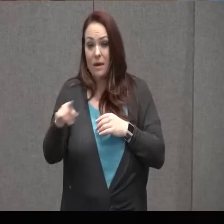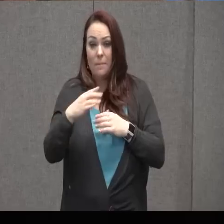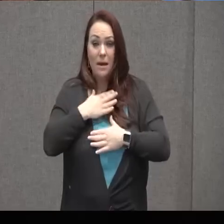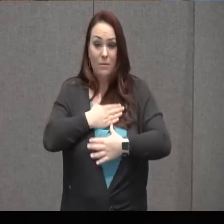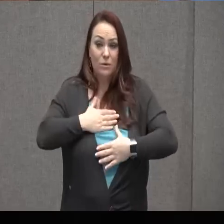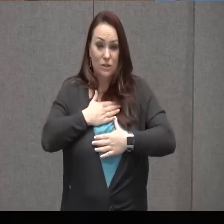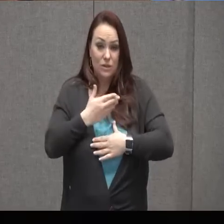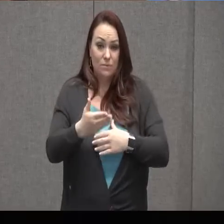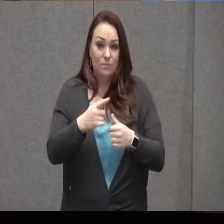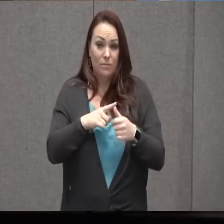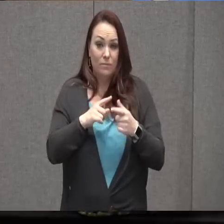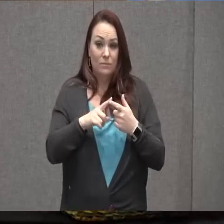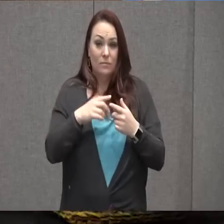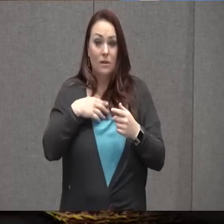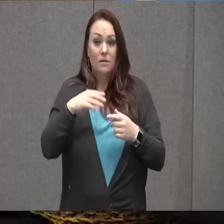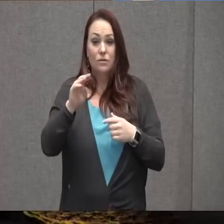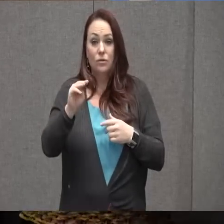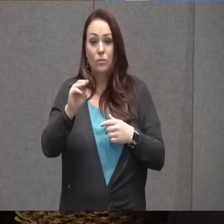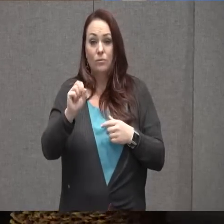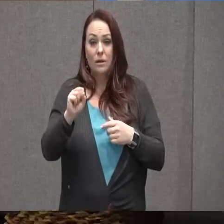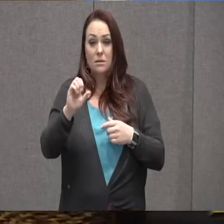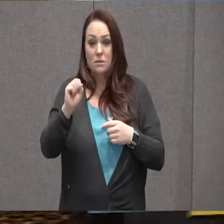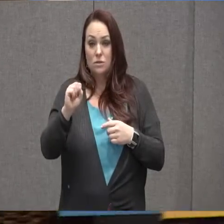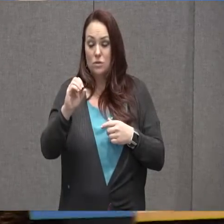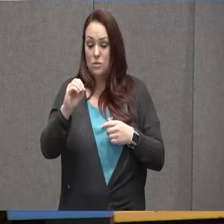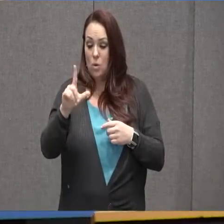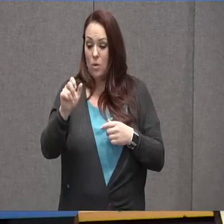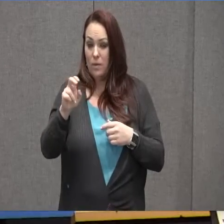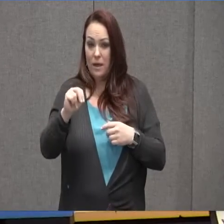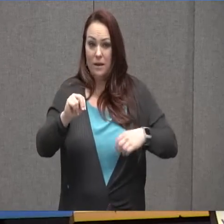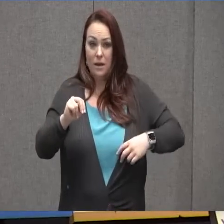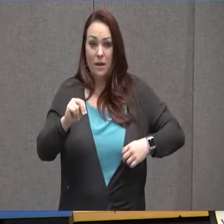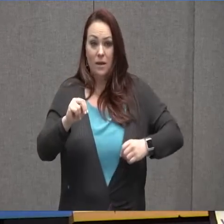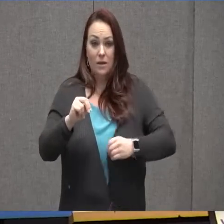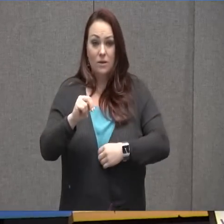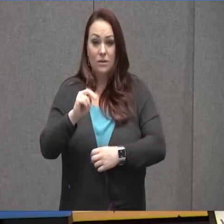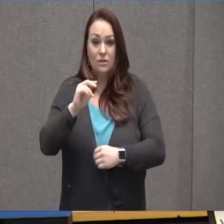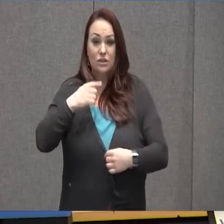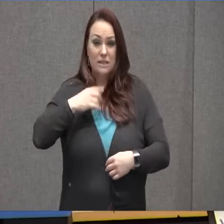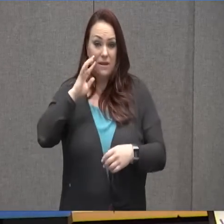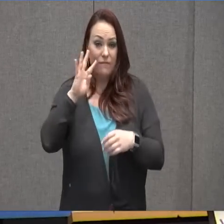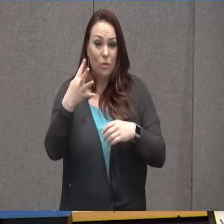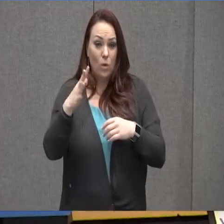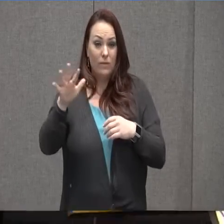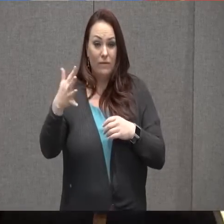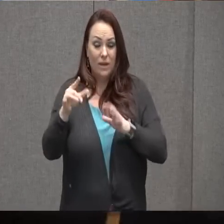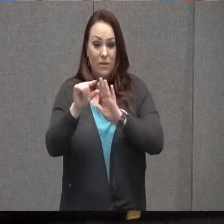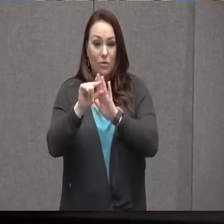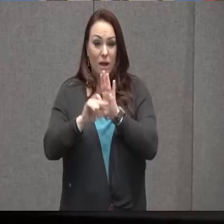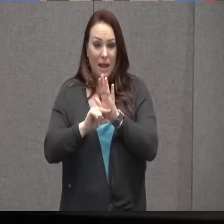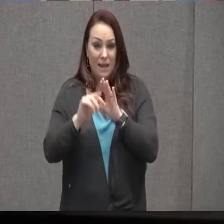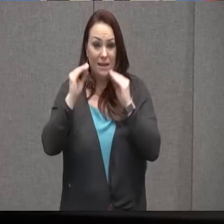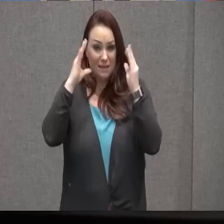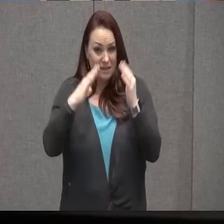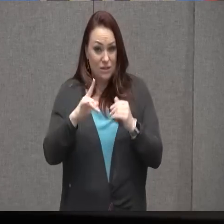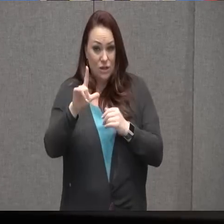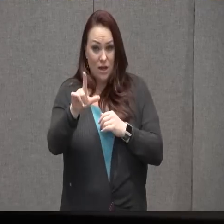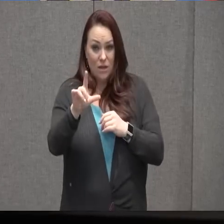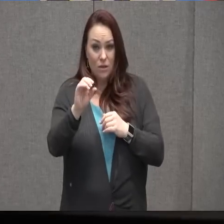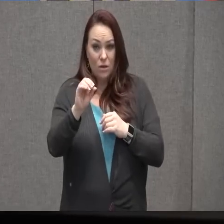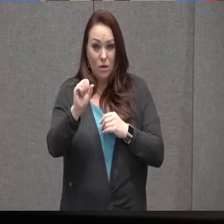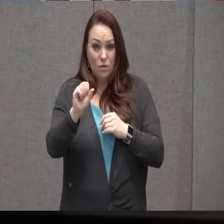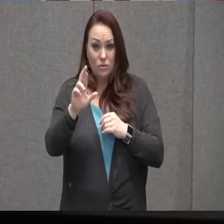first one is to Miss Solon. She is a fourth and fifth grade teacher at Los Ranchos Elementary School. I said, Miss Solon,